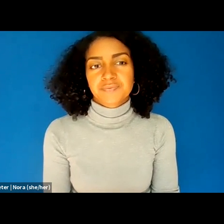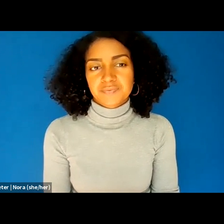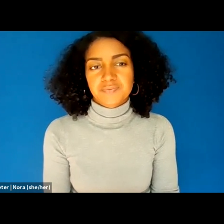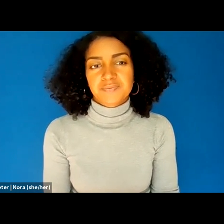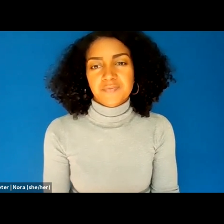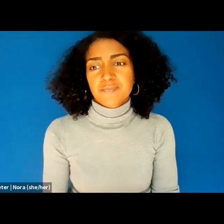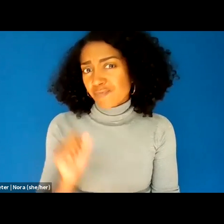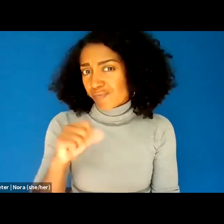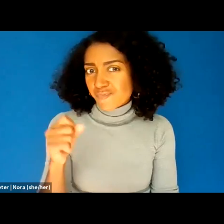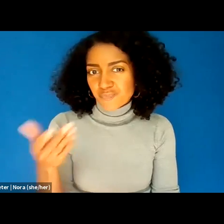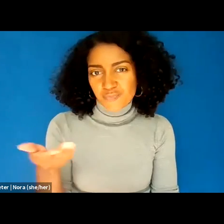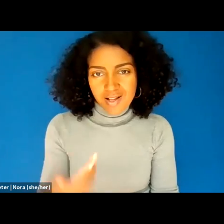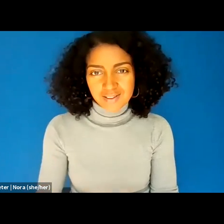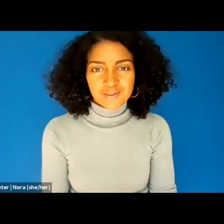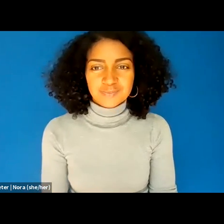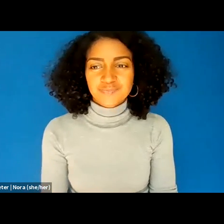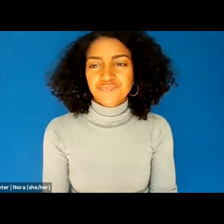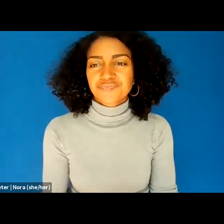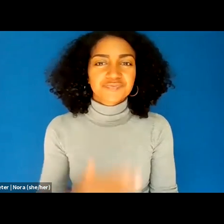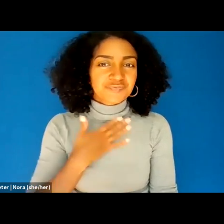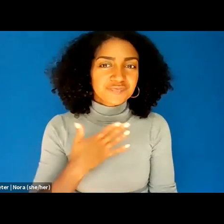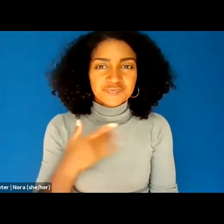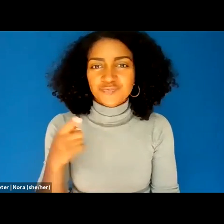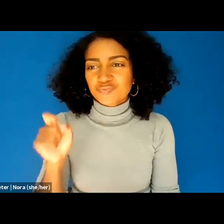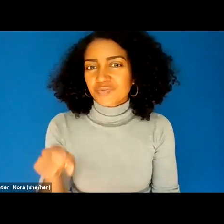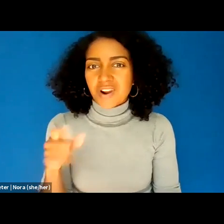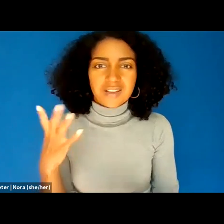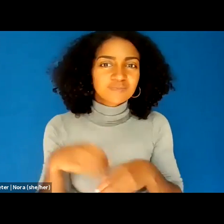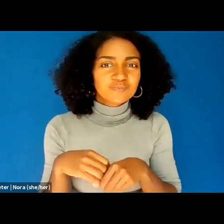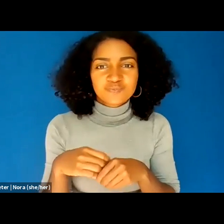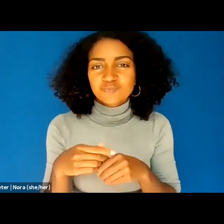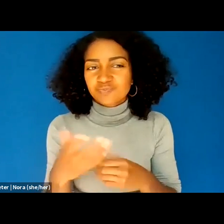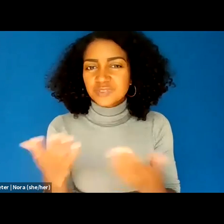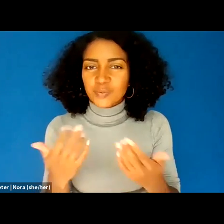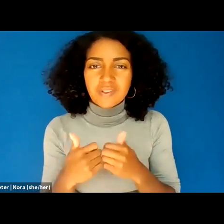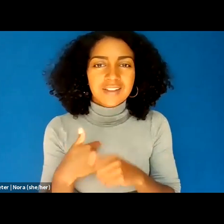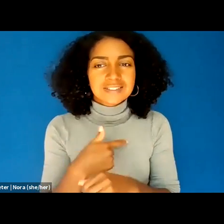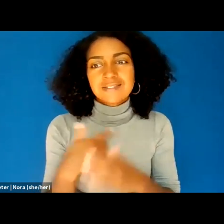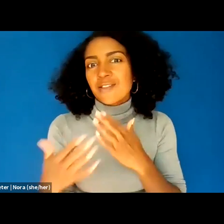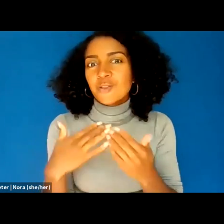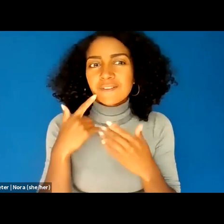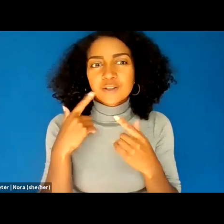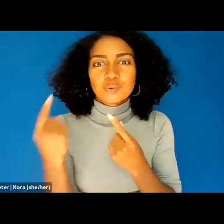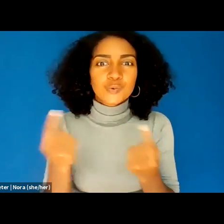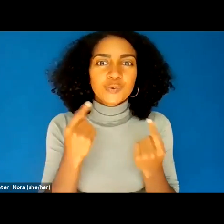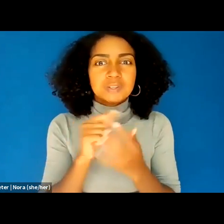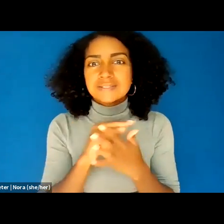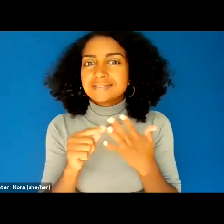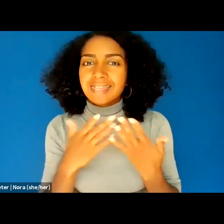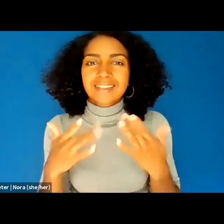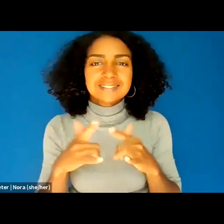Yeah, you're welcome. So glad that you could be here, even if you're multitasking. Appreciate